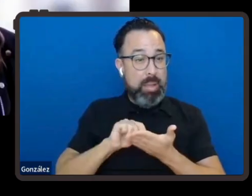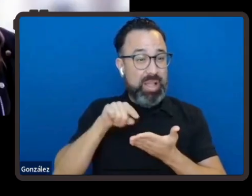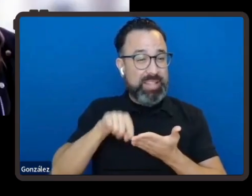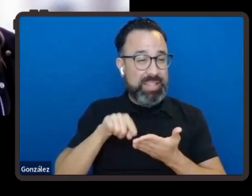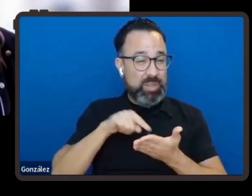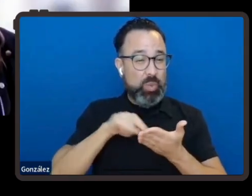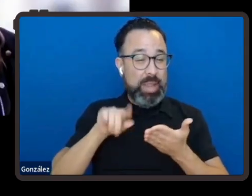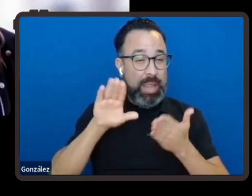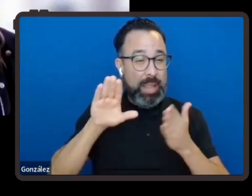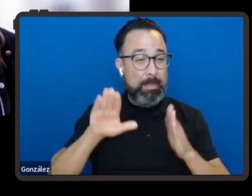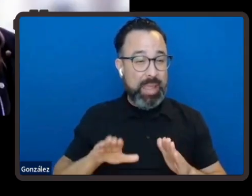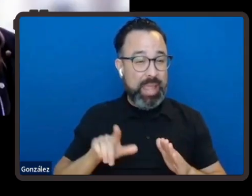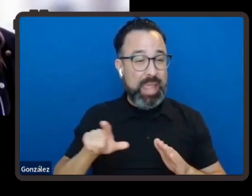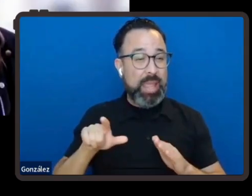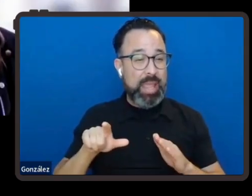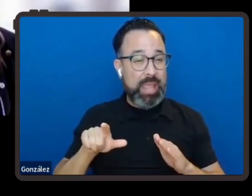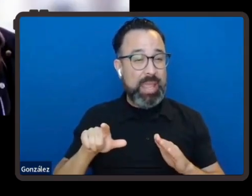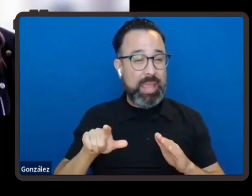the pediatric